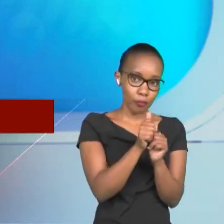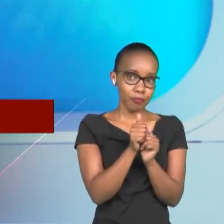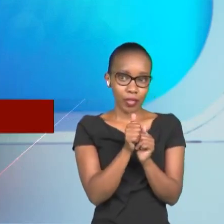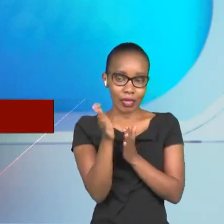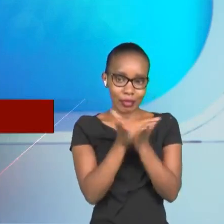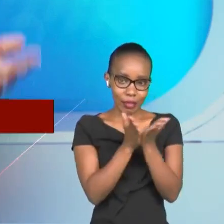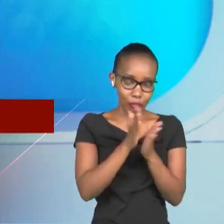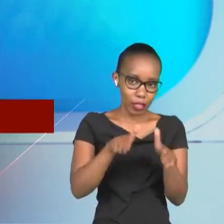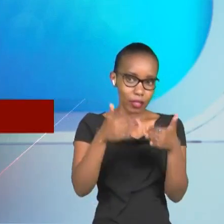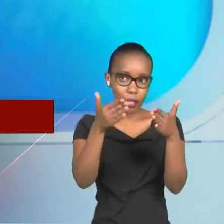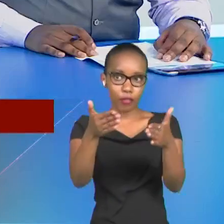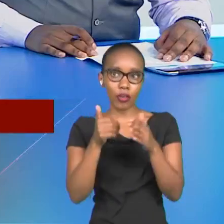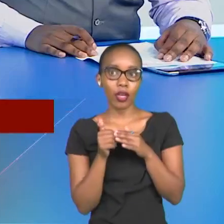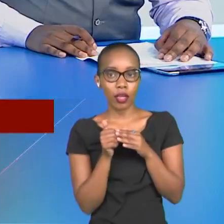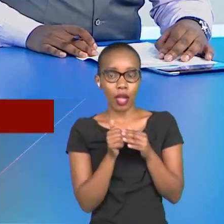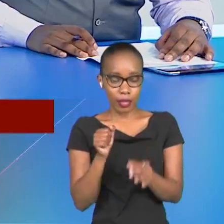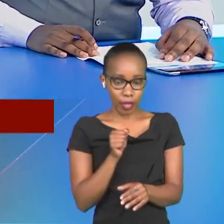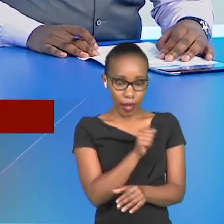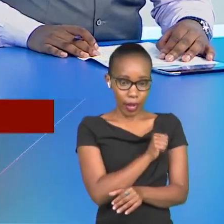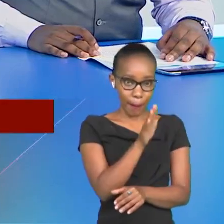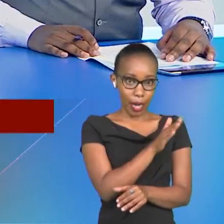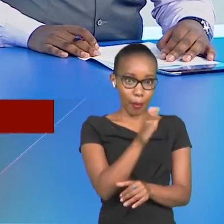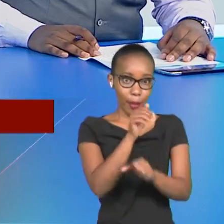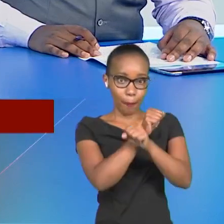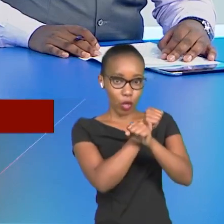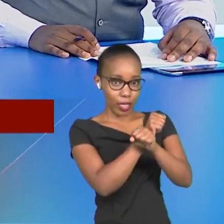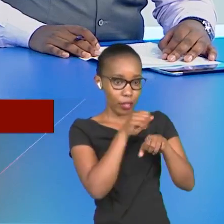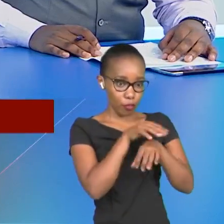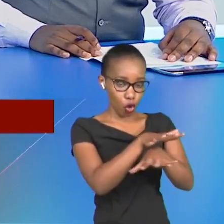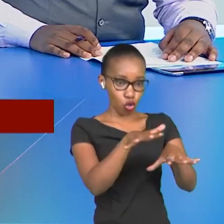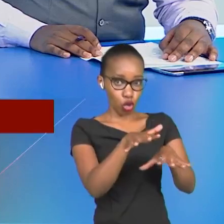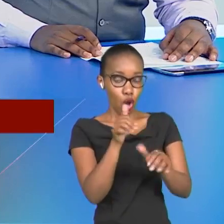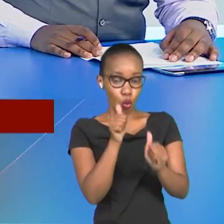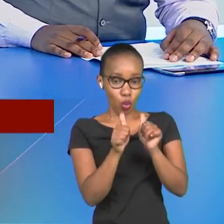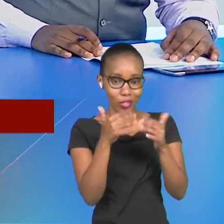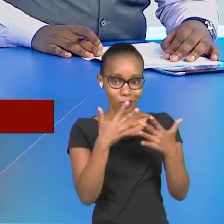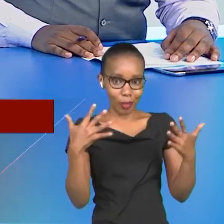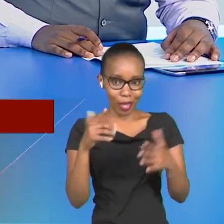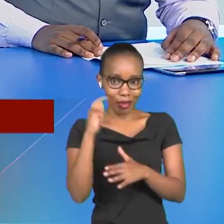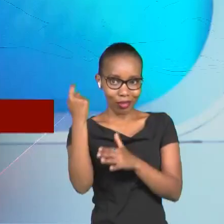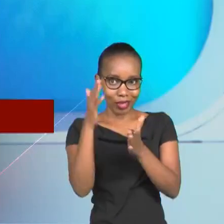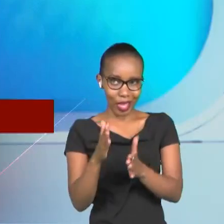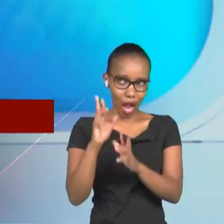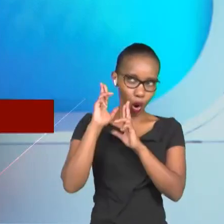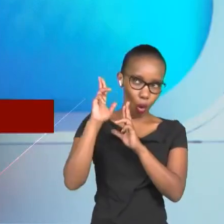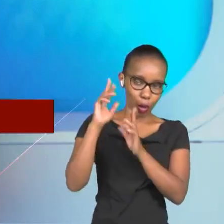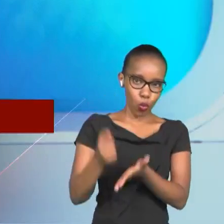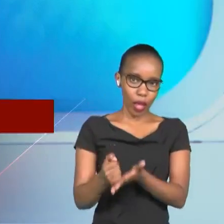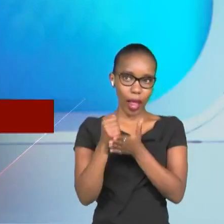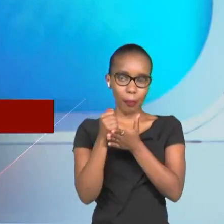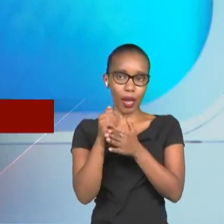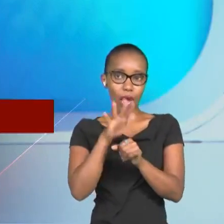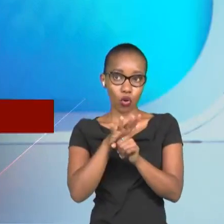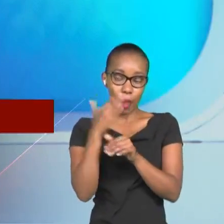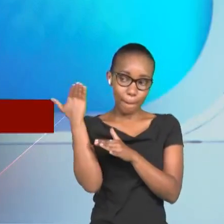on their mandate, and generally as a house they are supposed to protect devolution, which is a concept that we as Kenyans hoped that would work for us. In